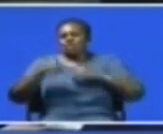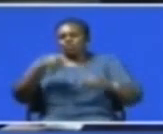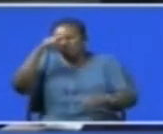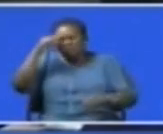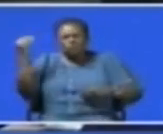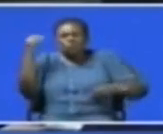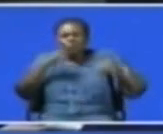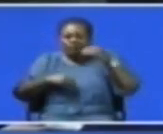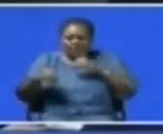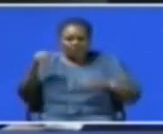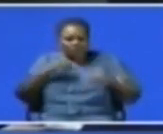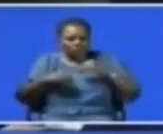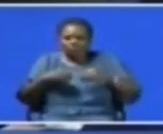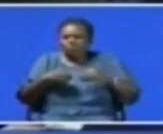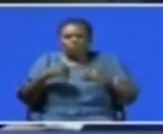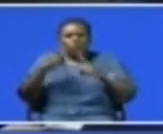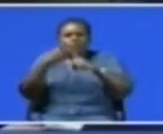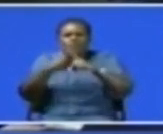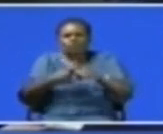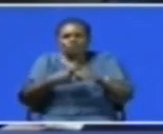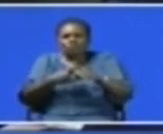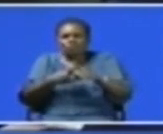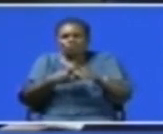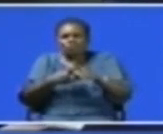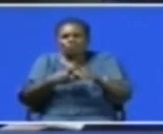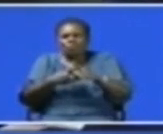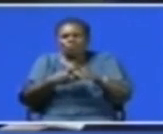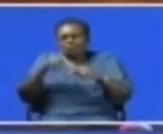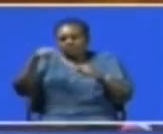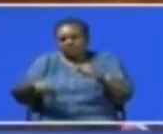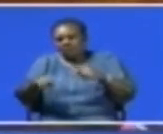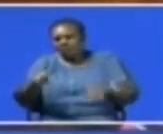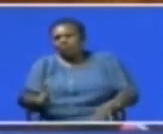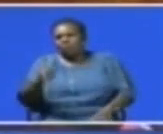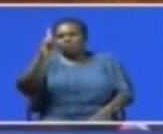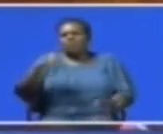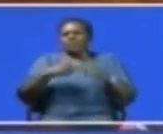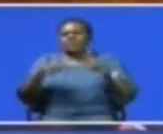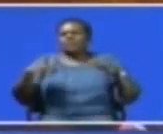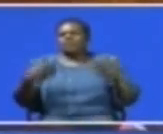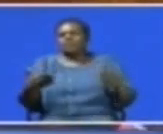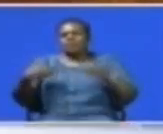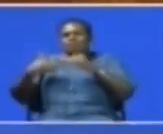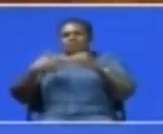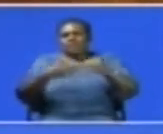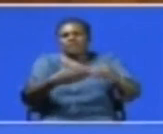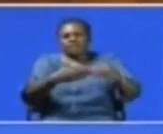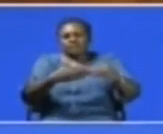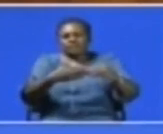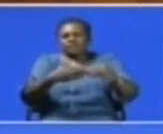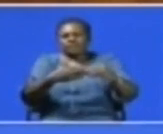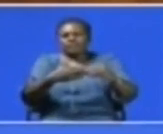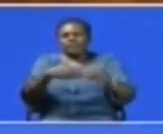because corruption strikes from the low ladder up to the top. I will start leading the National Police